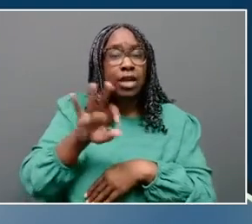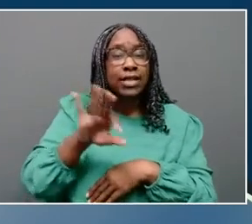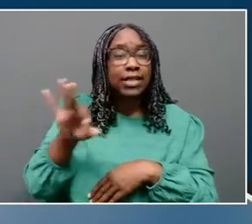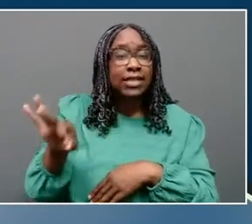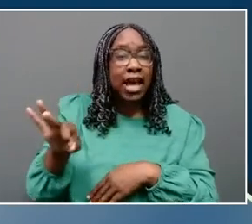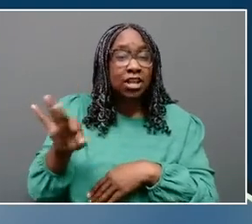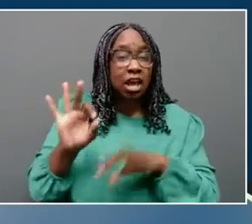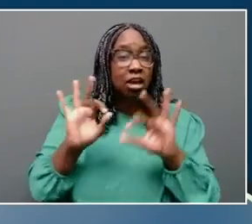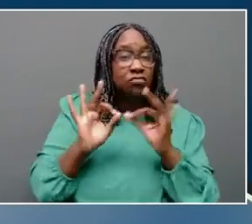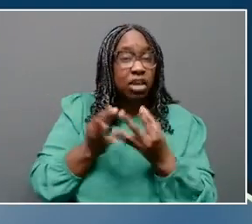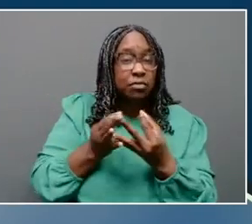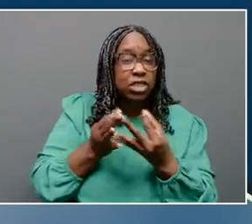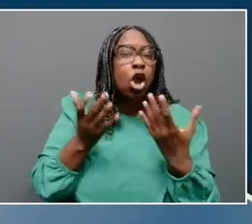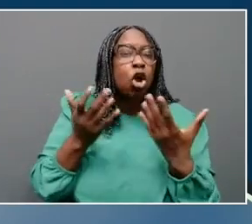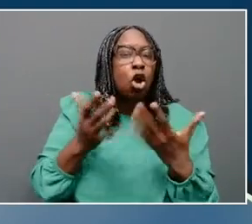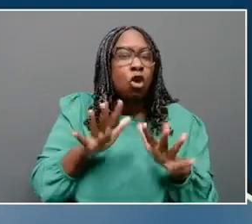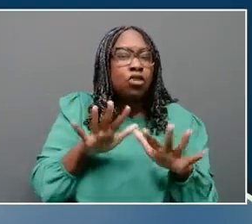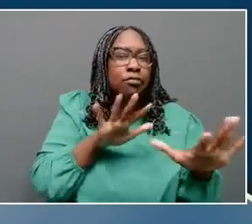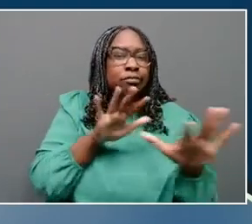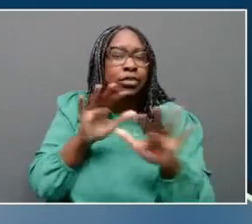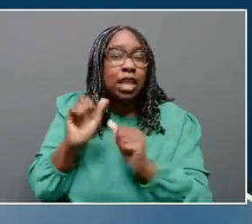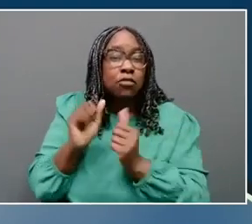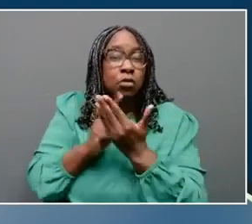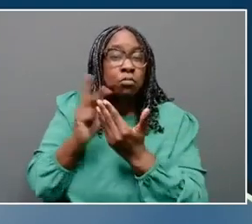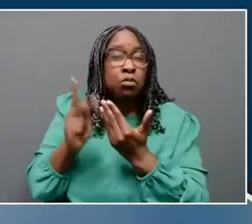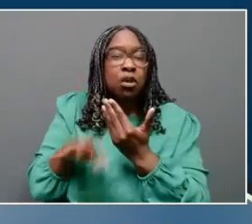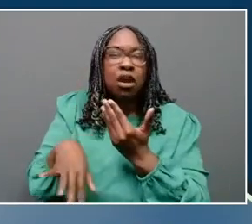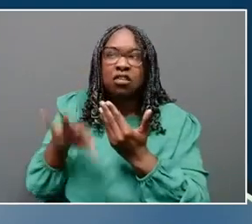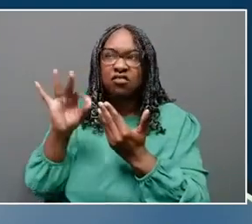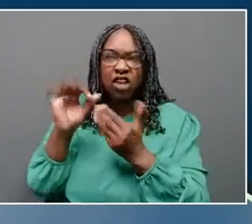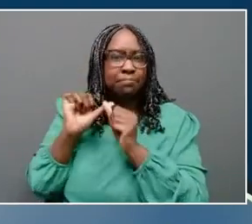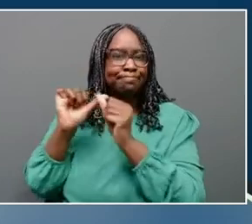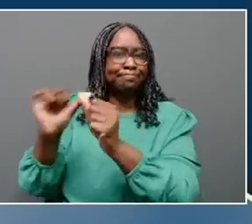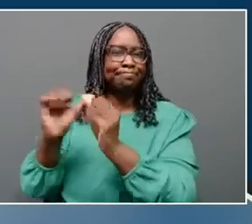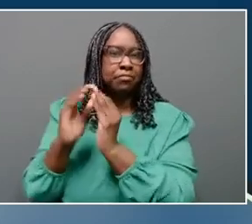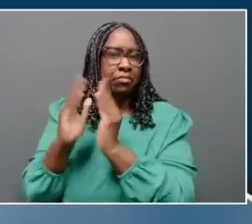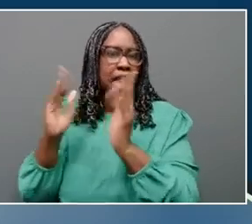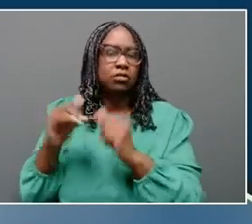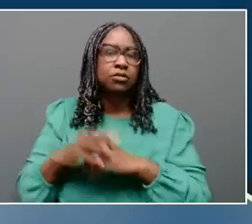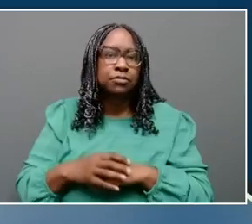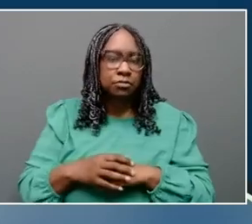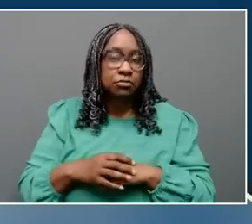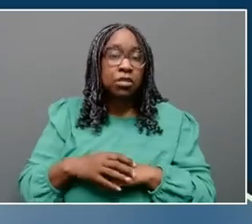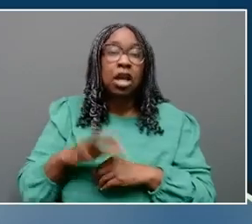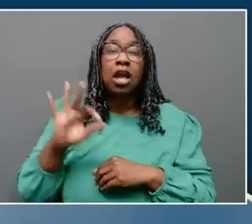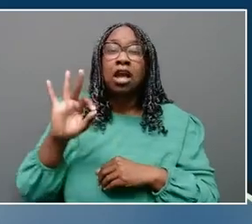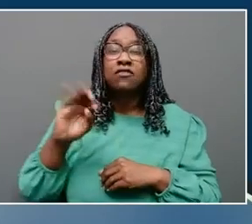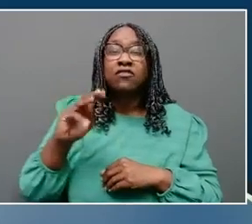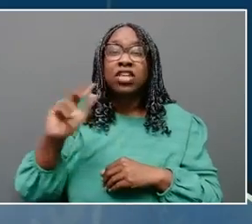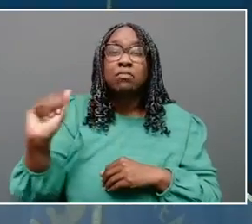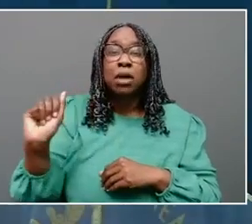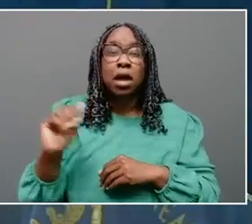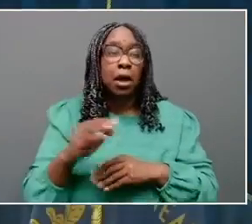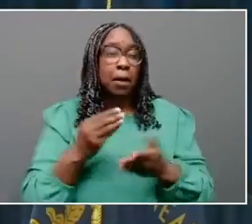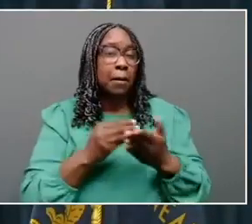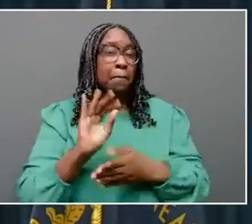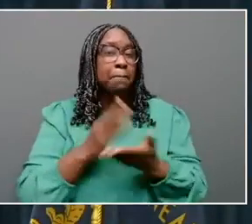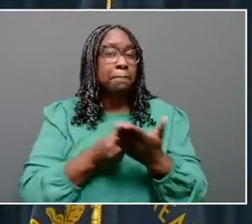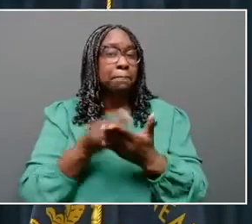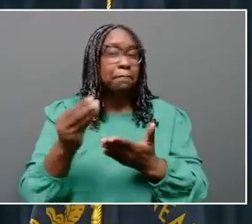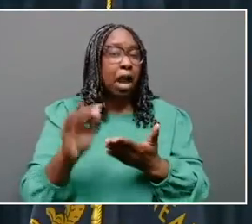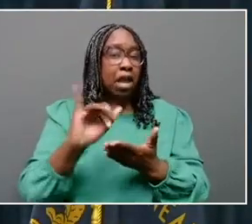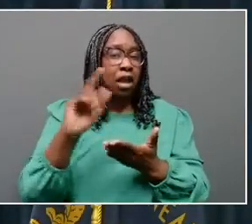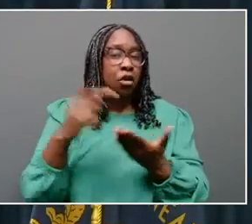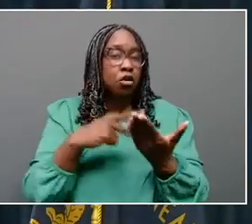the program to more stable housing. We continue to see approvals in the FEMA buyout program. That's